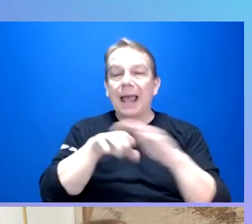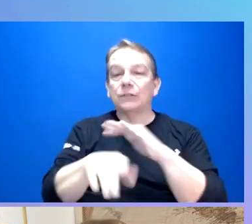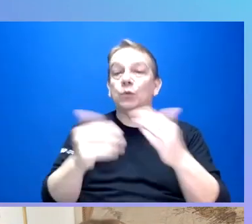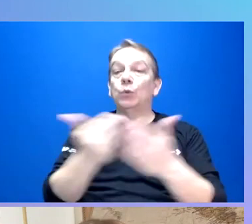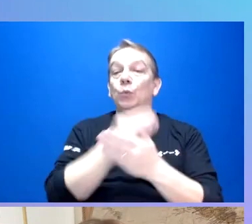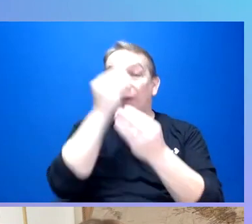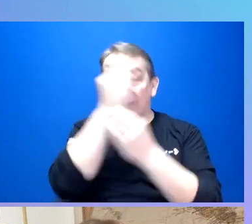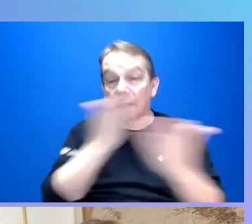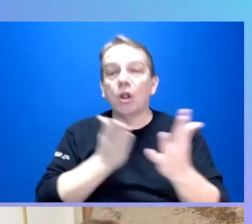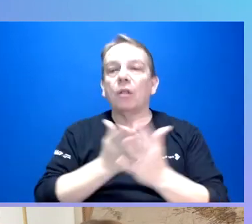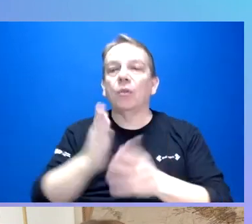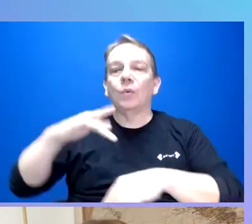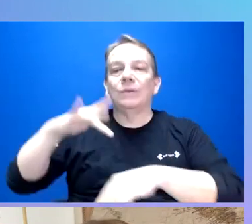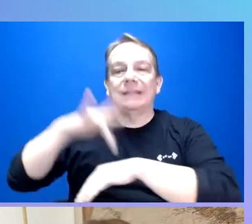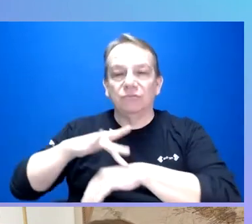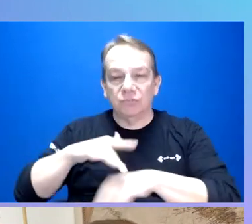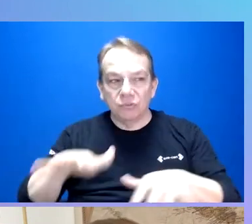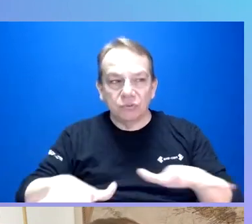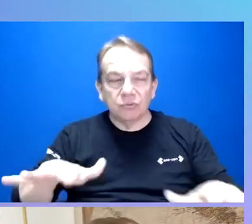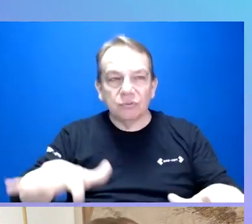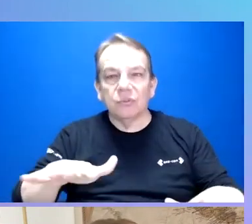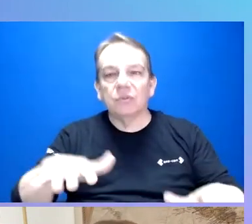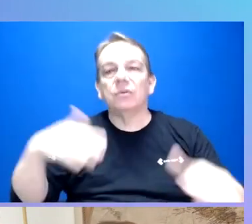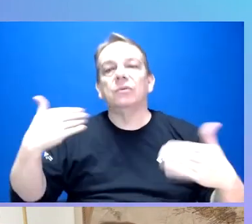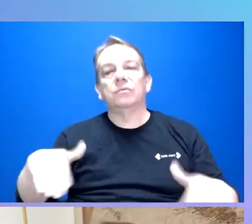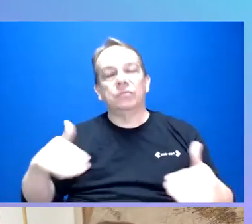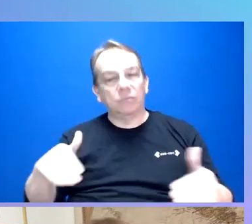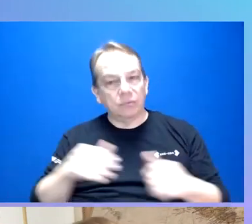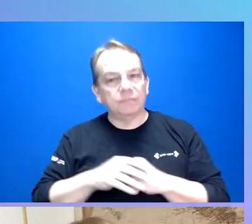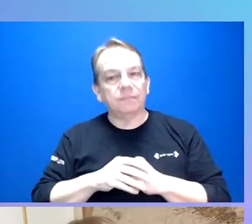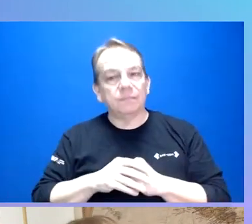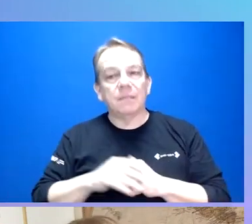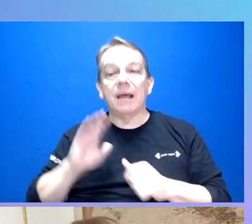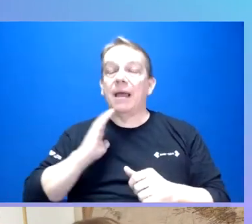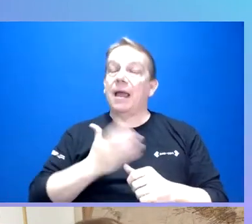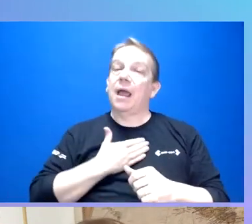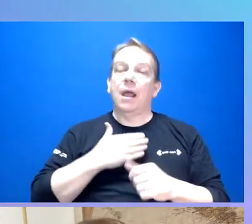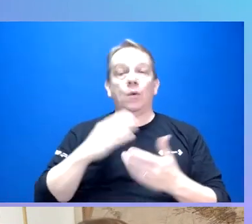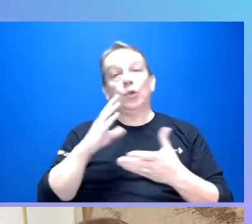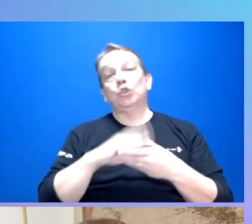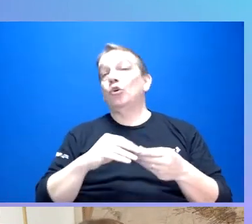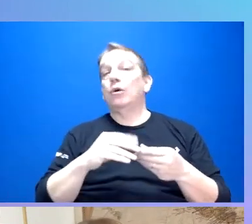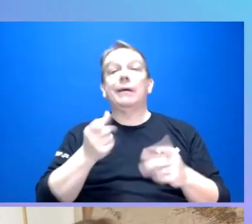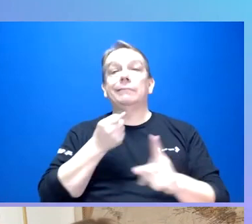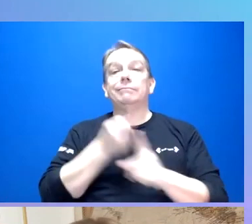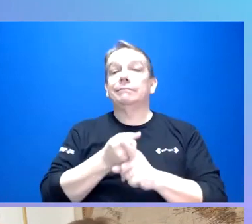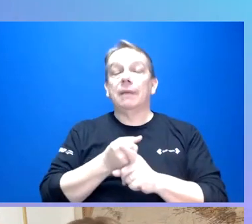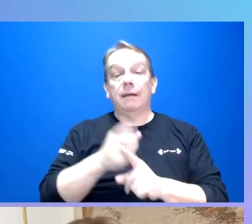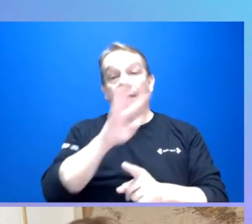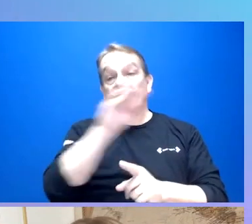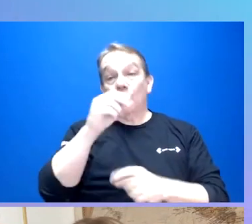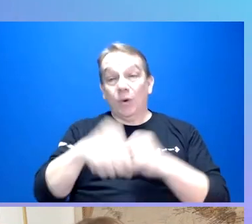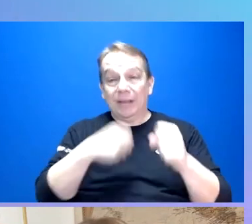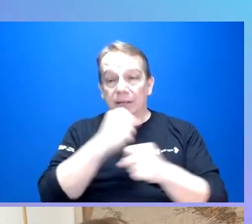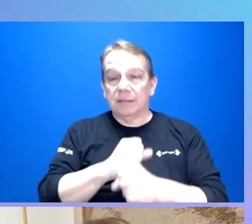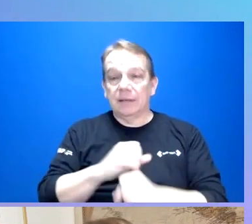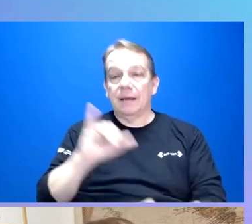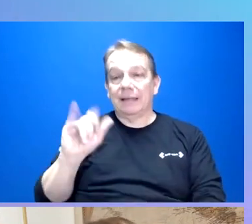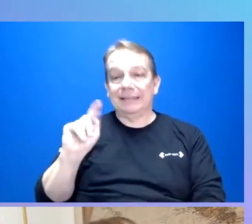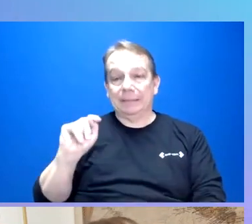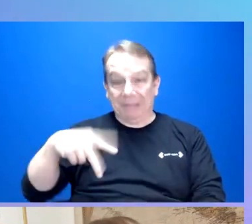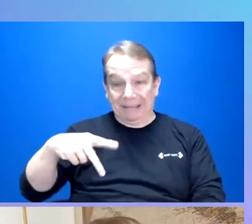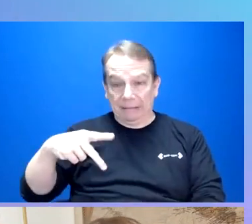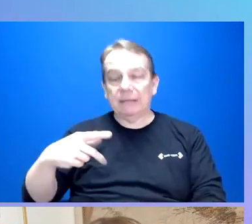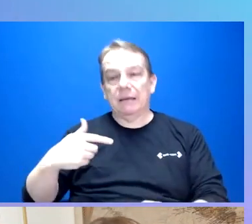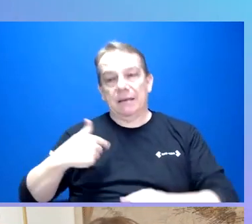touch. As our story goes, after about 40 years, NYU ITP, which is a grad program